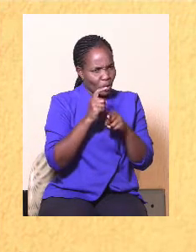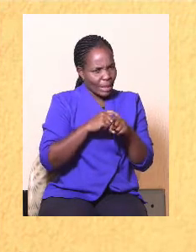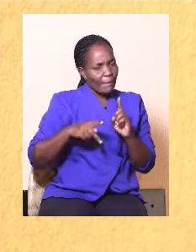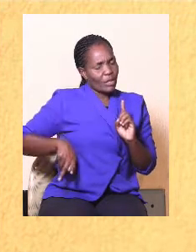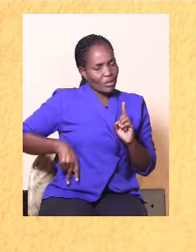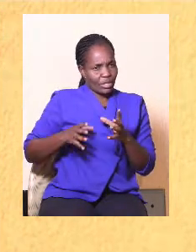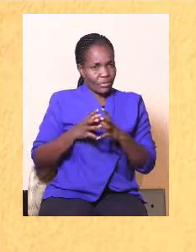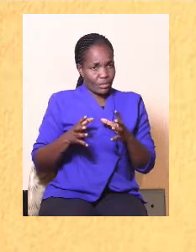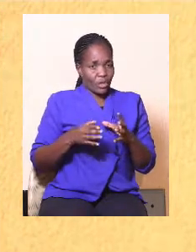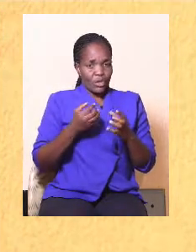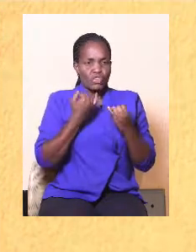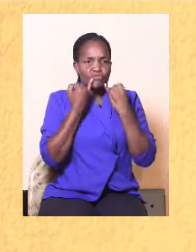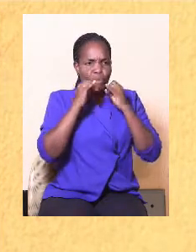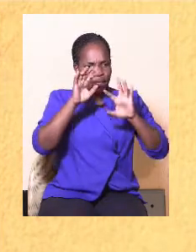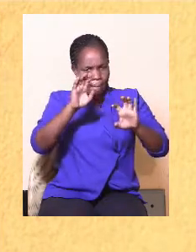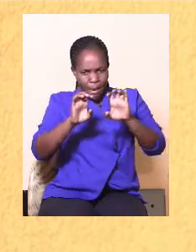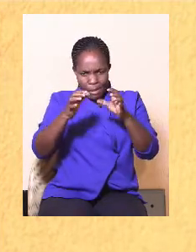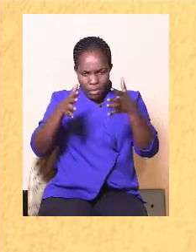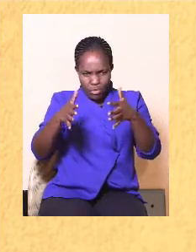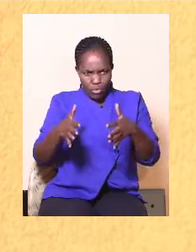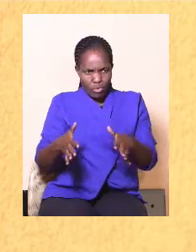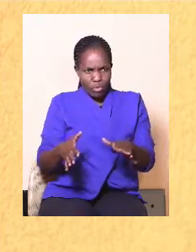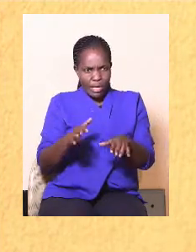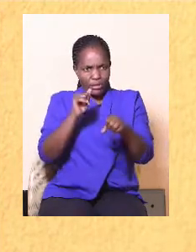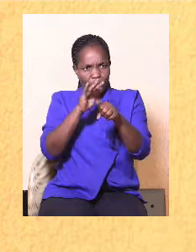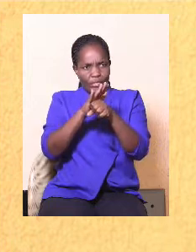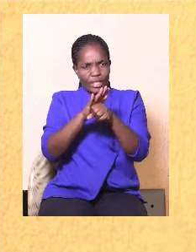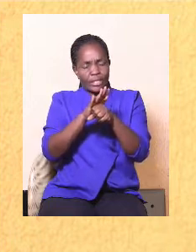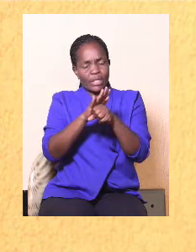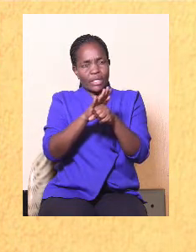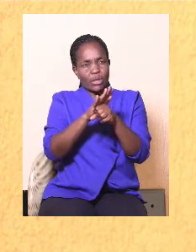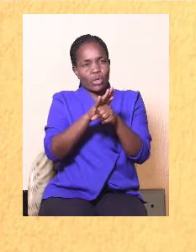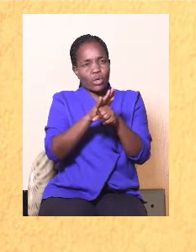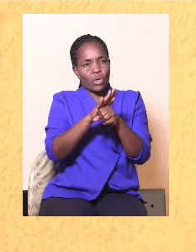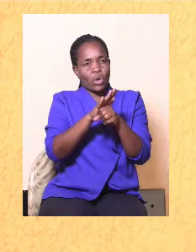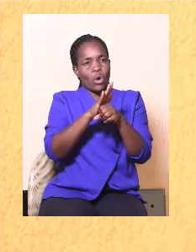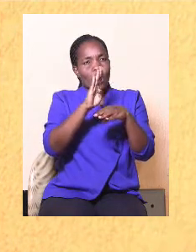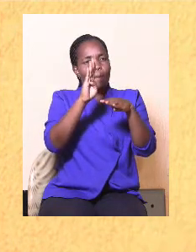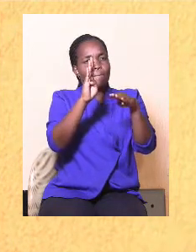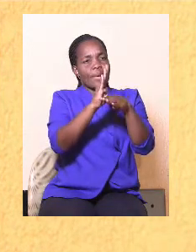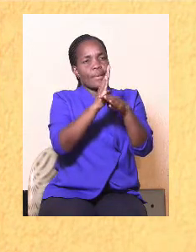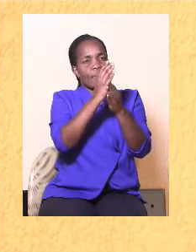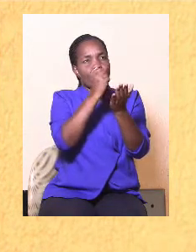validated, it's distributed to commercial banks that are going to distribute the money.